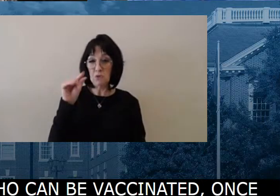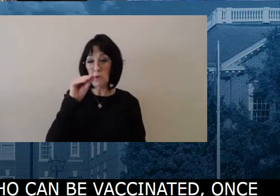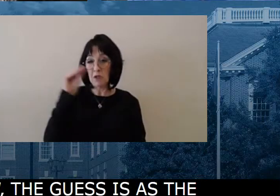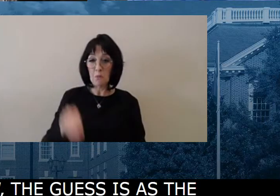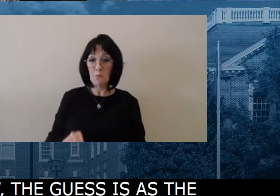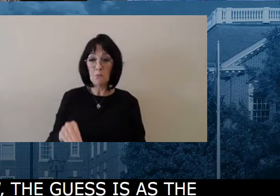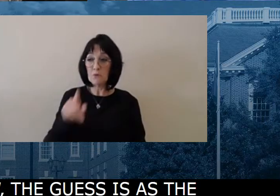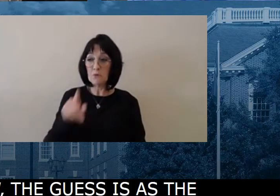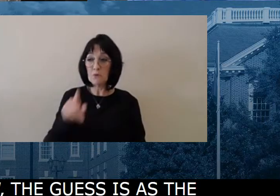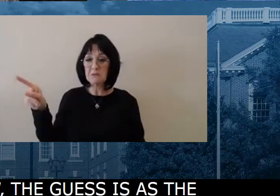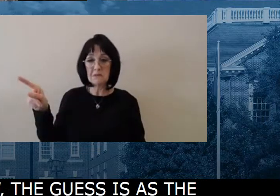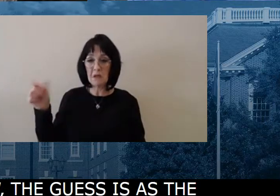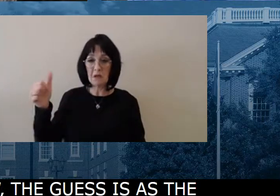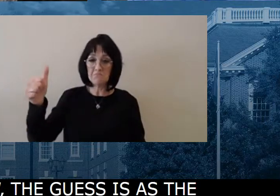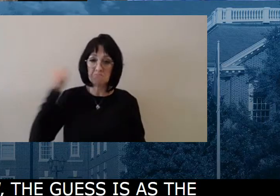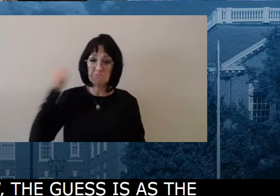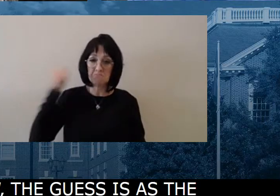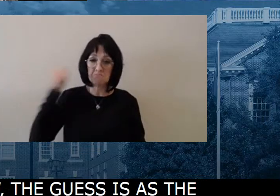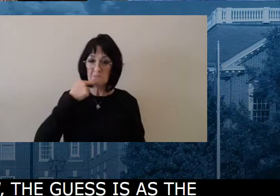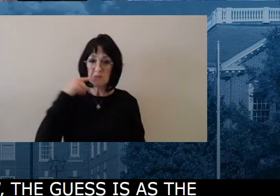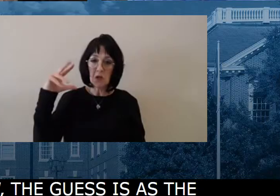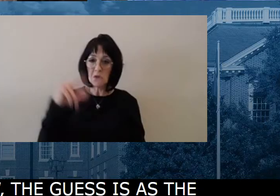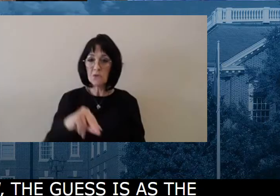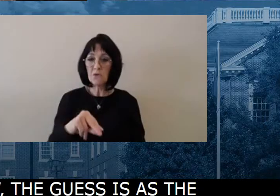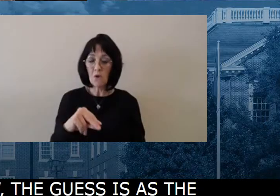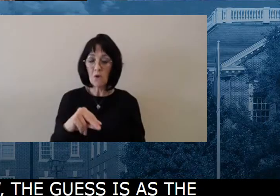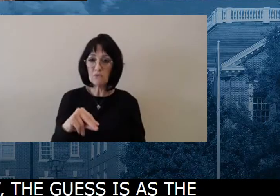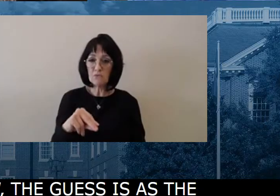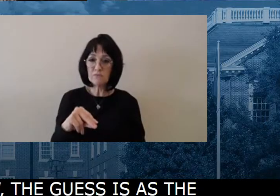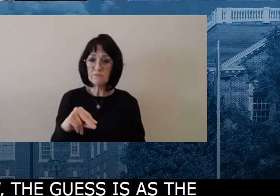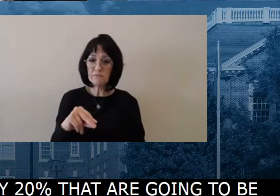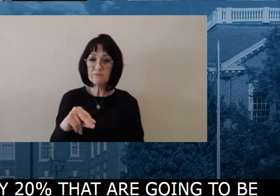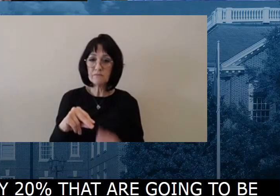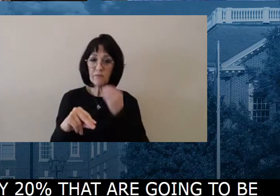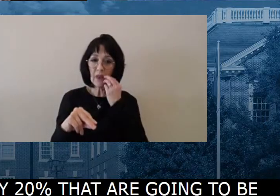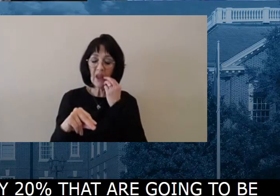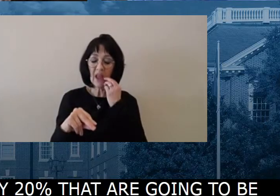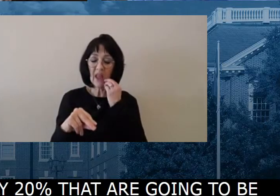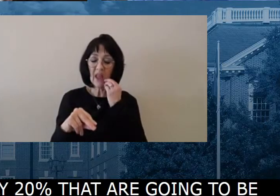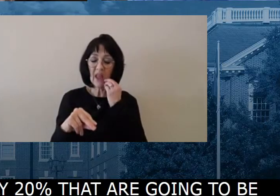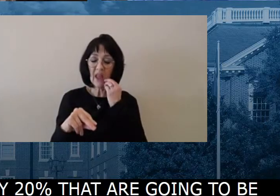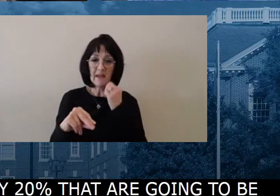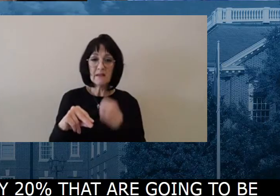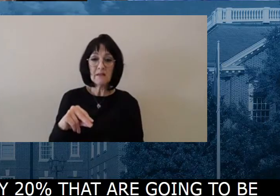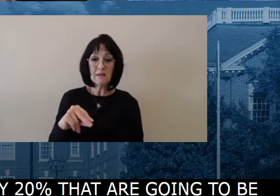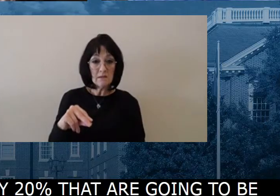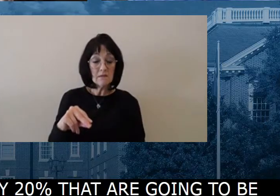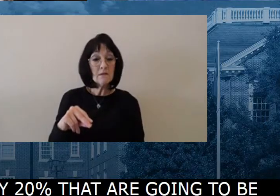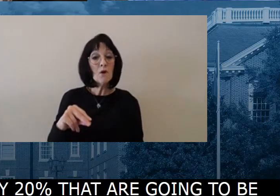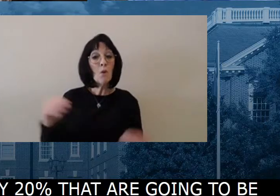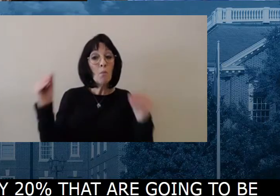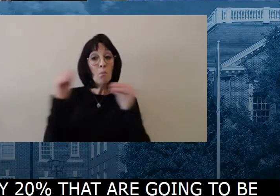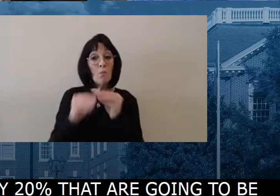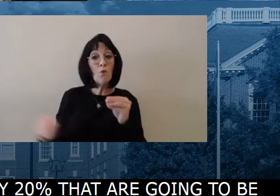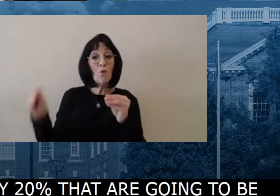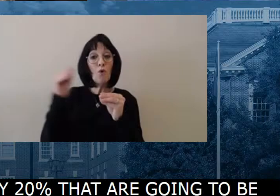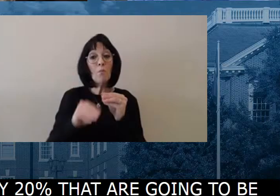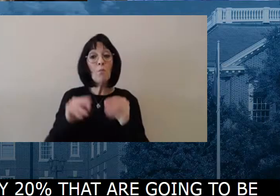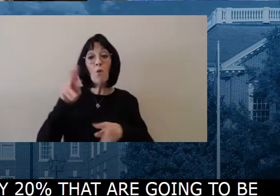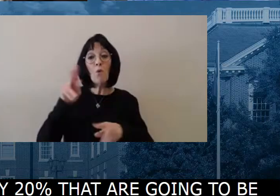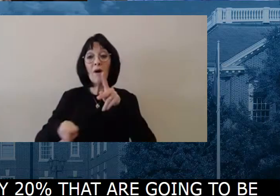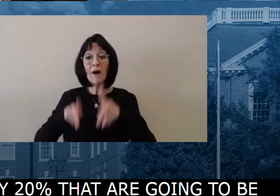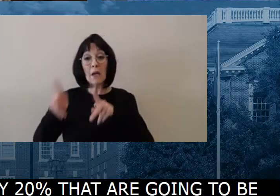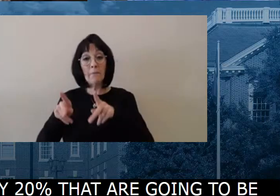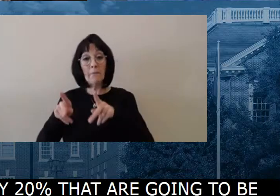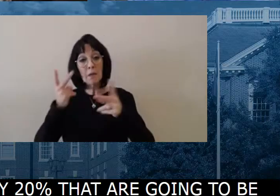the data are showing us is that, as you begin to roll out vaccine, as more people see their